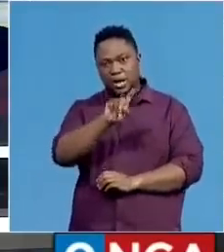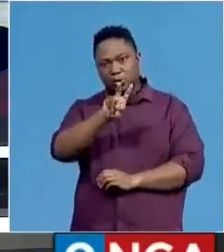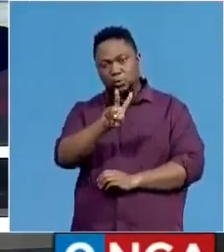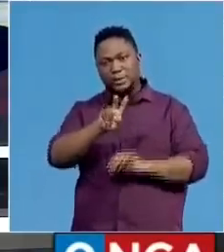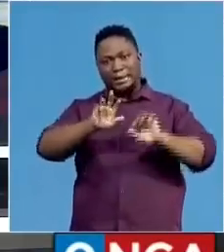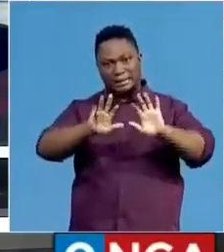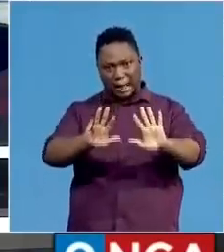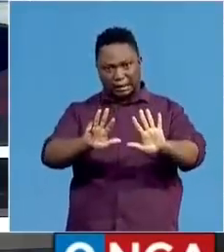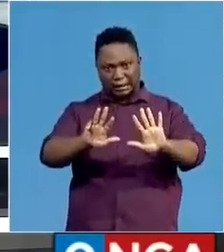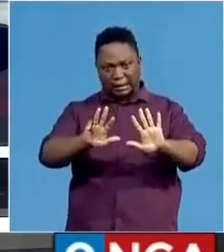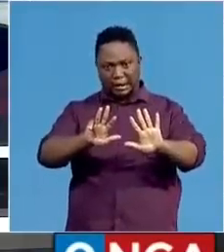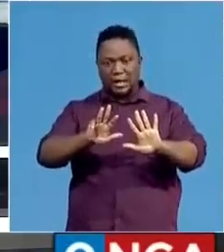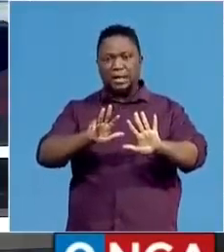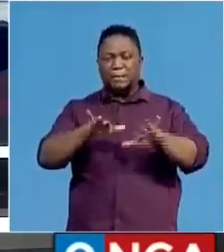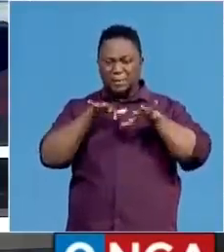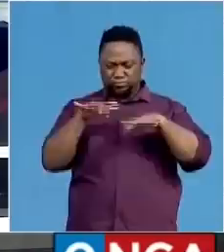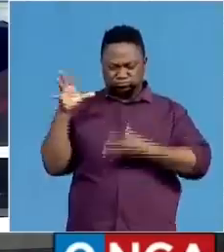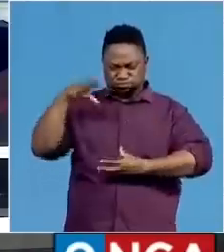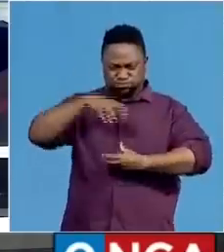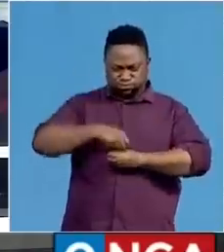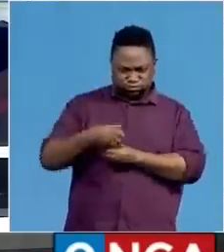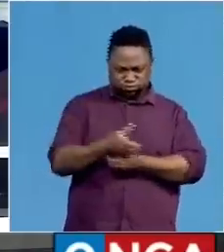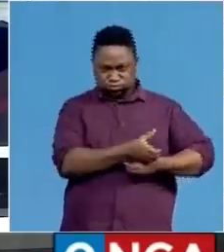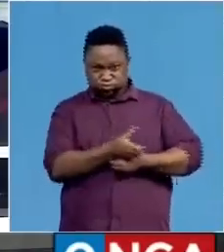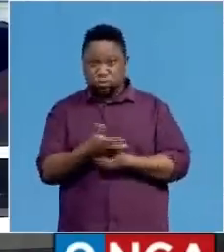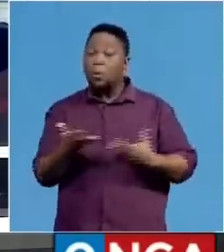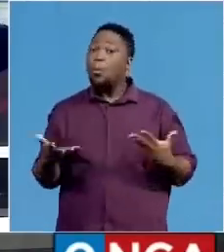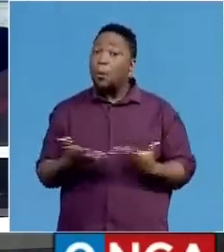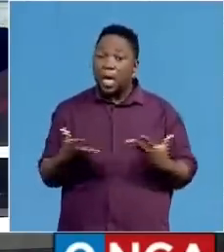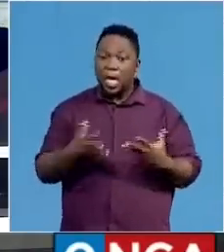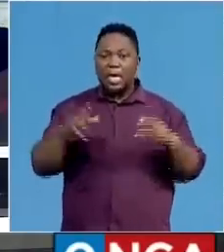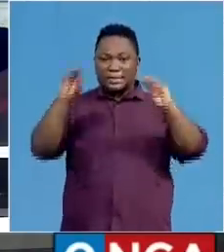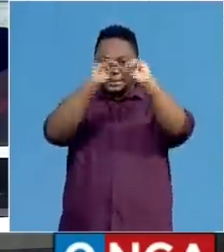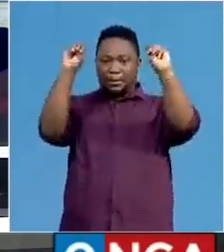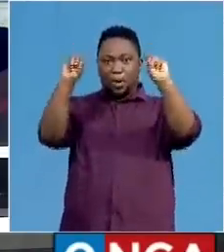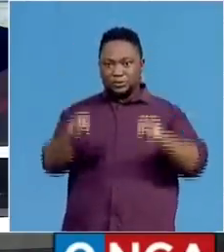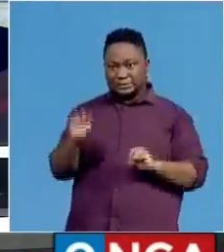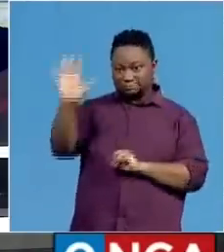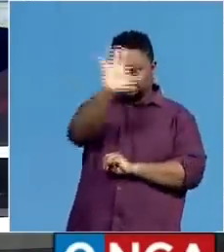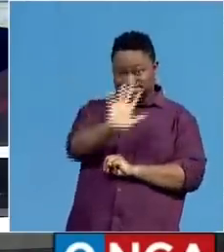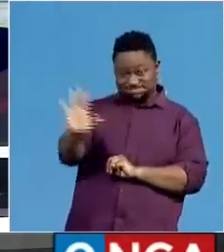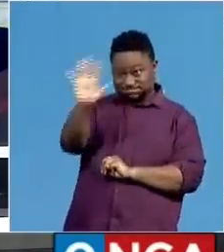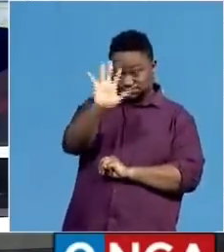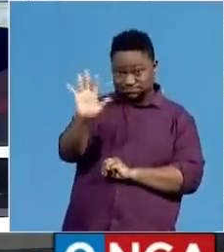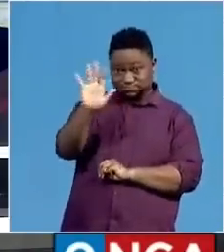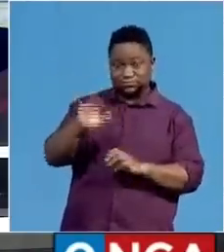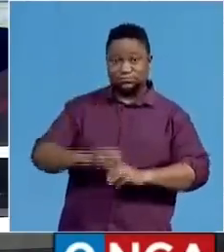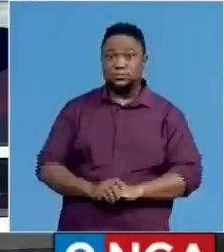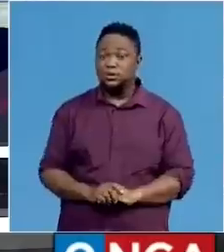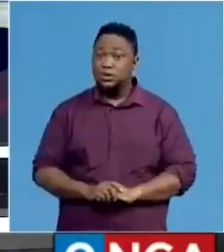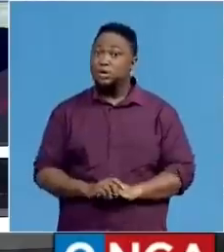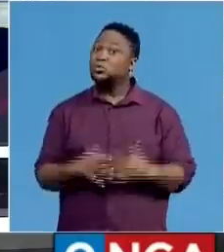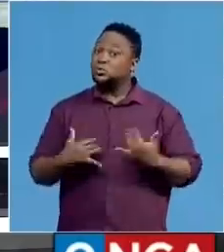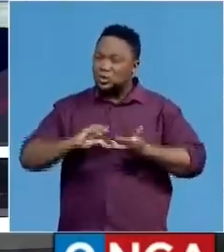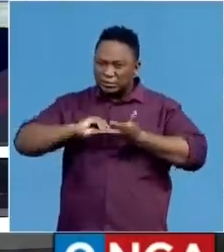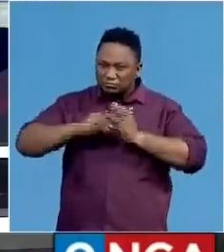129 firefighters is what we were told about by Table Mountain is the number of officials or firefighters, at least at this stage, who